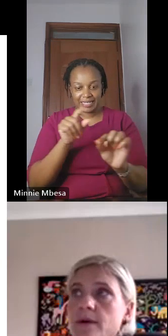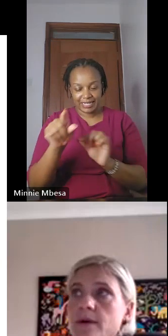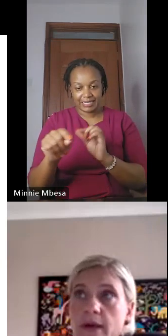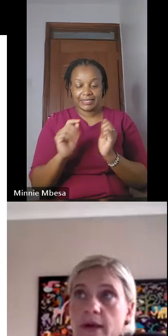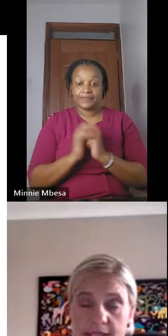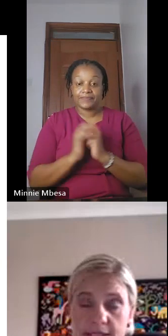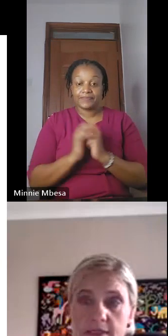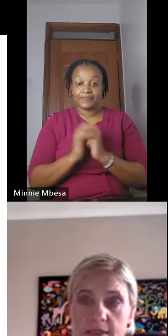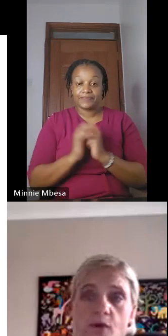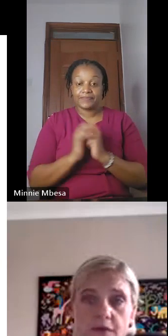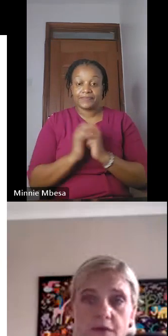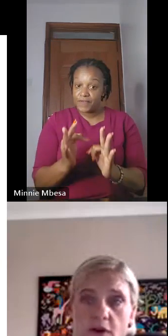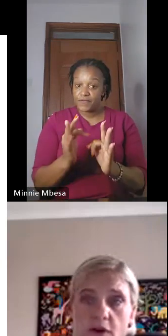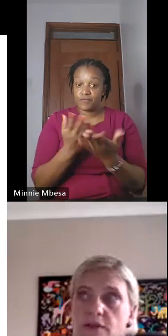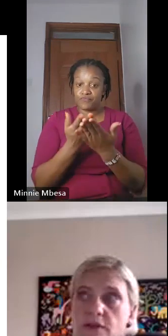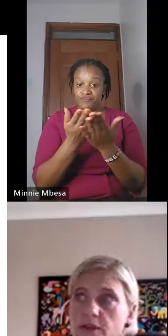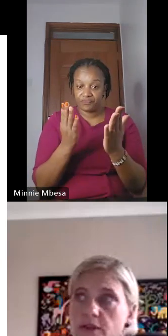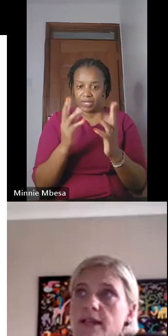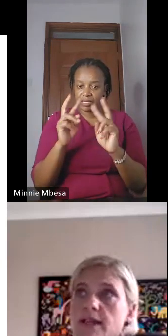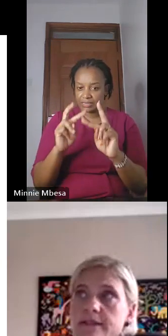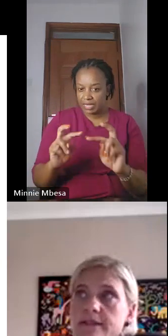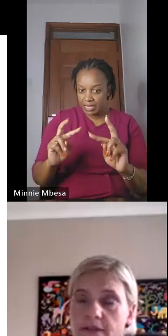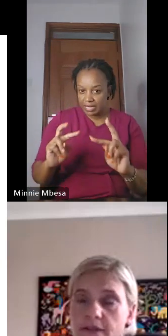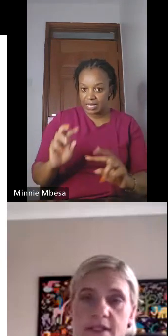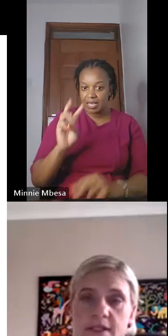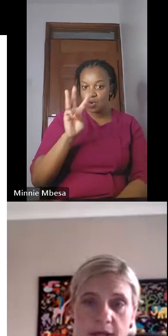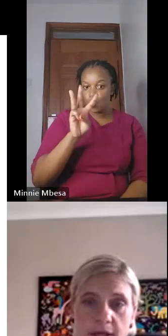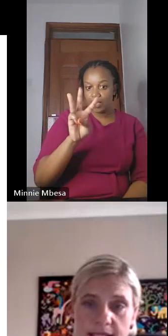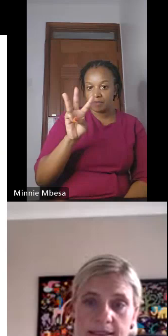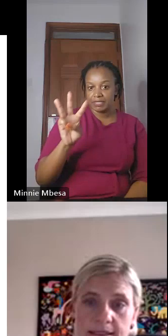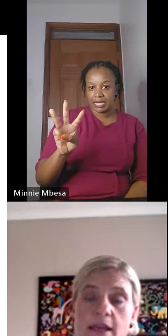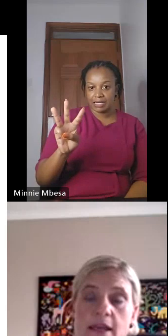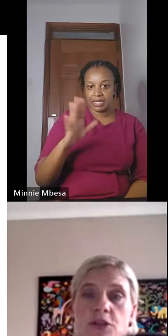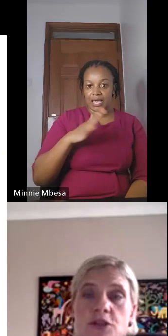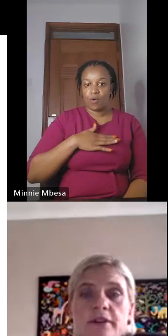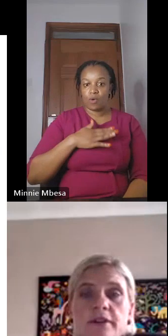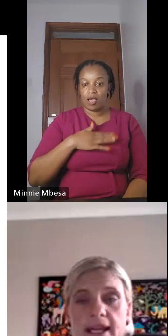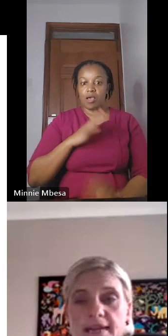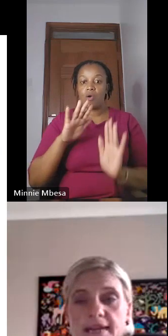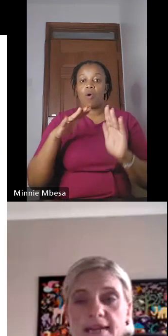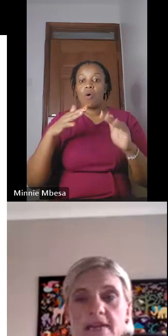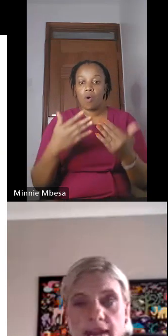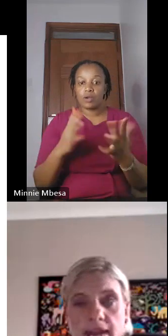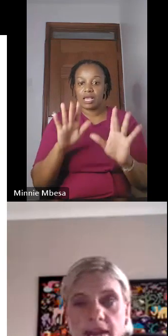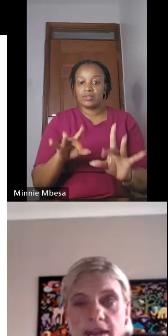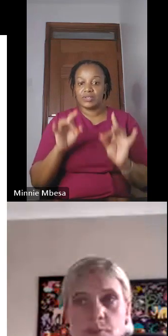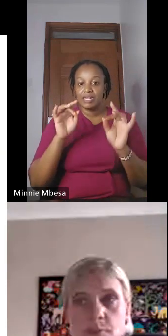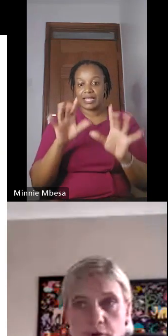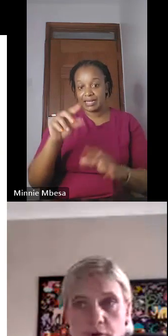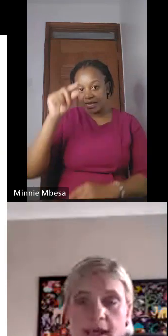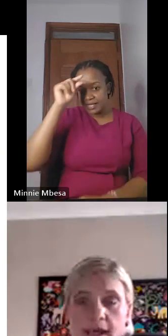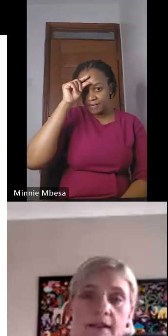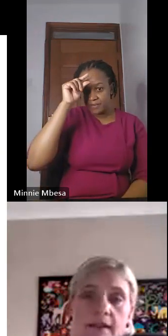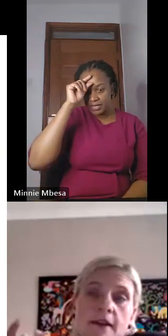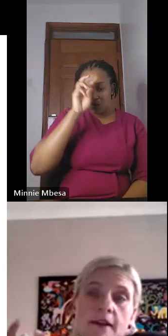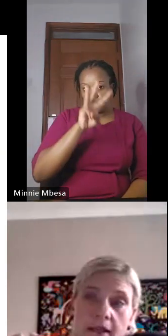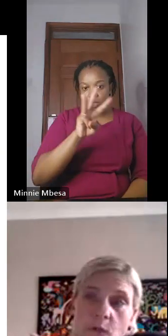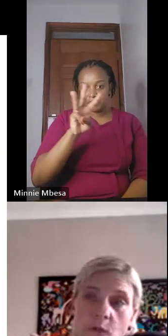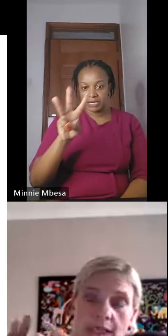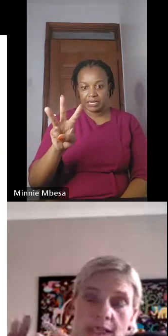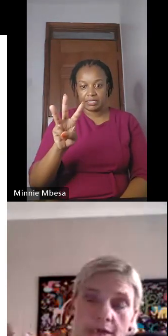to our website or if you go to the Australian government's website, you will find the Africa